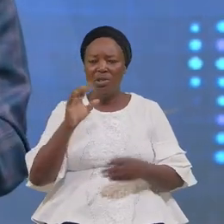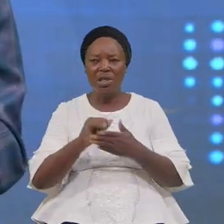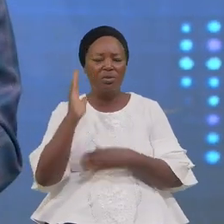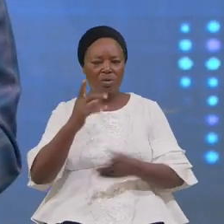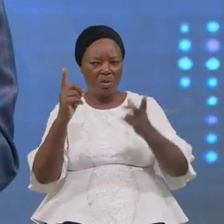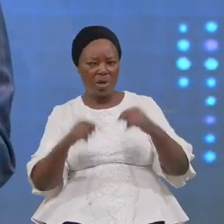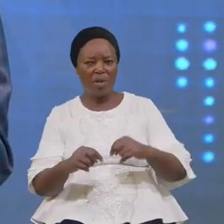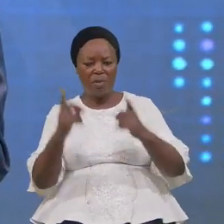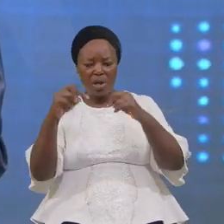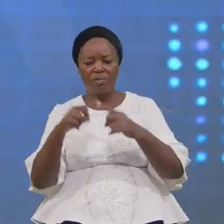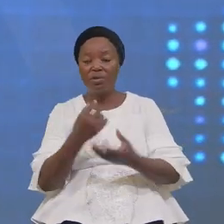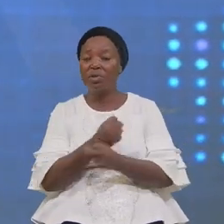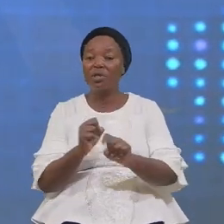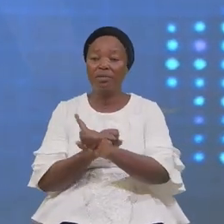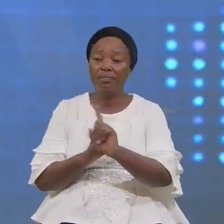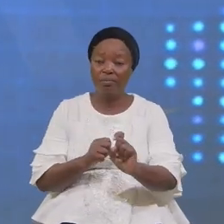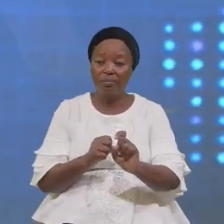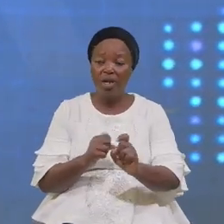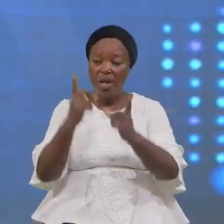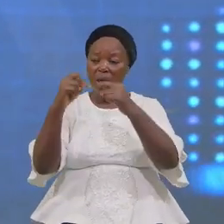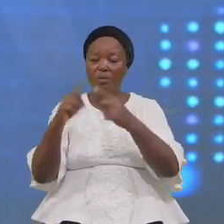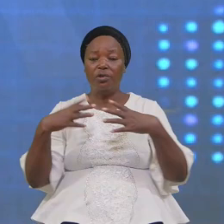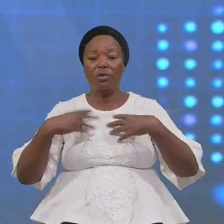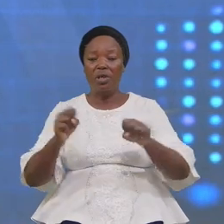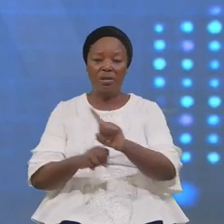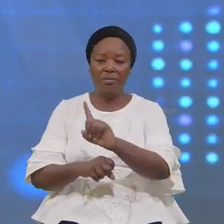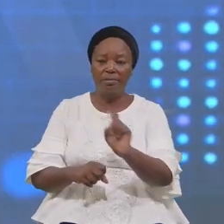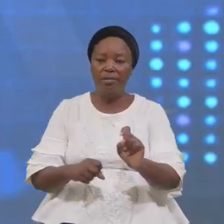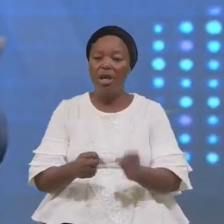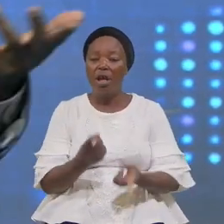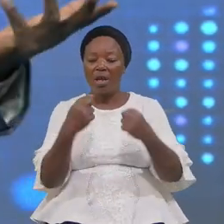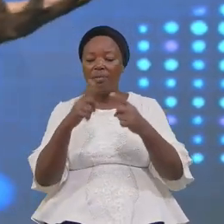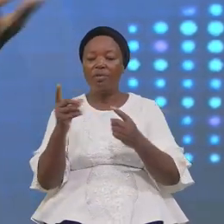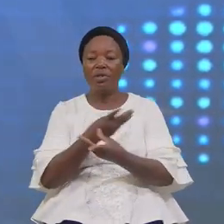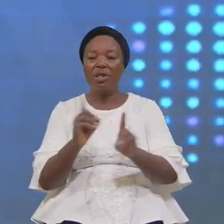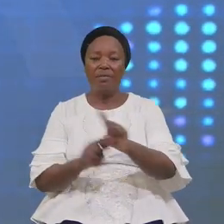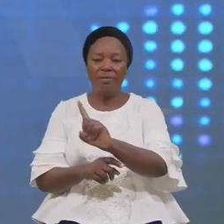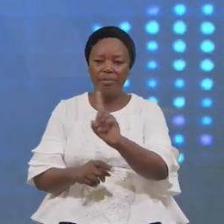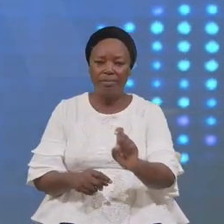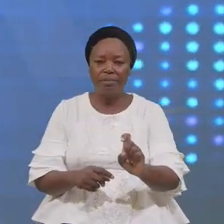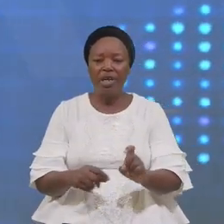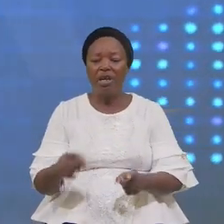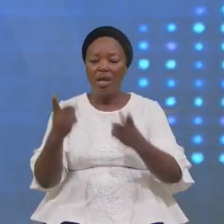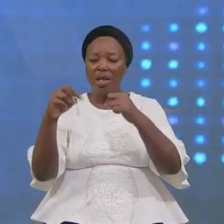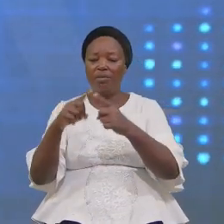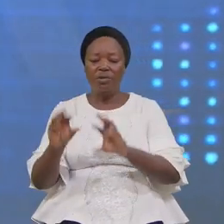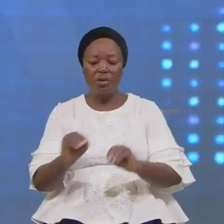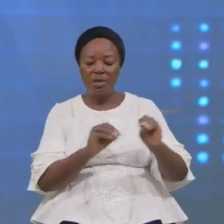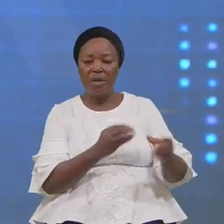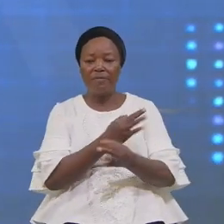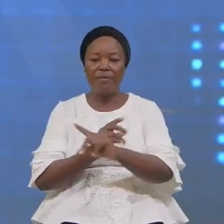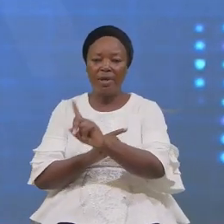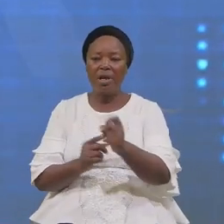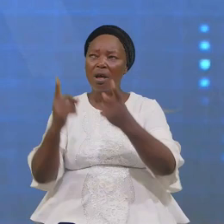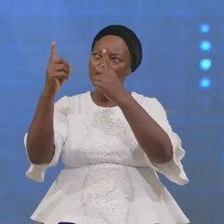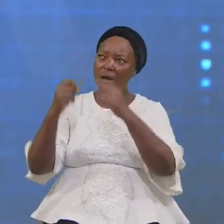to save, come to heal, come to deliver, come to set free, come